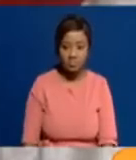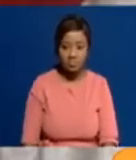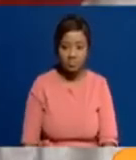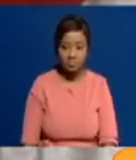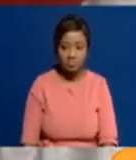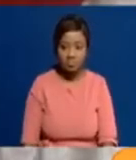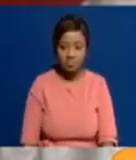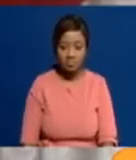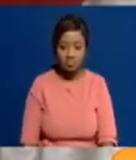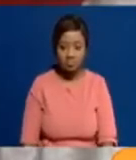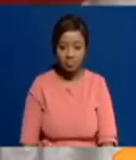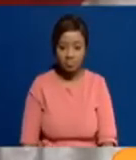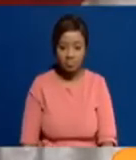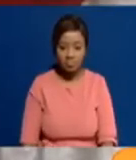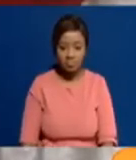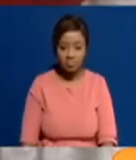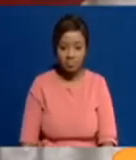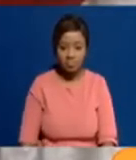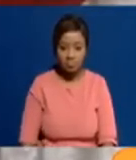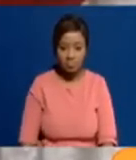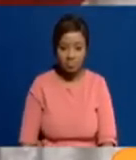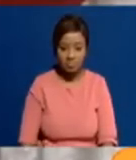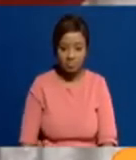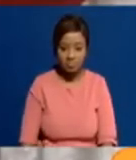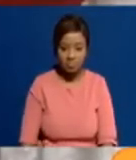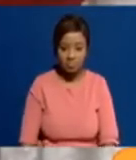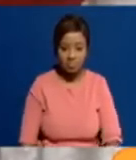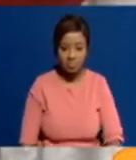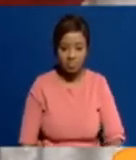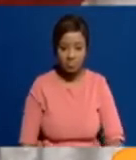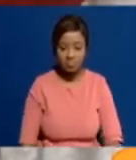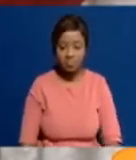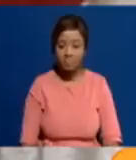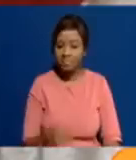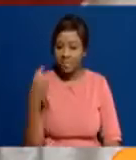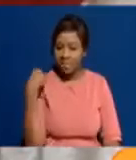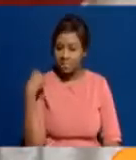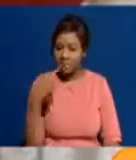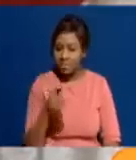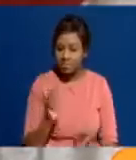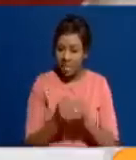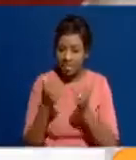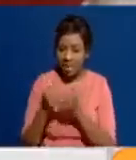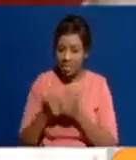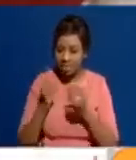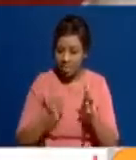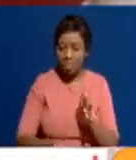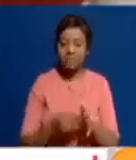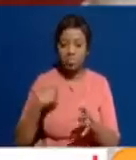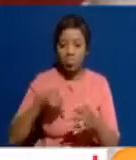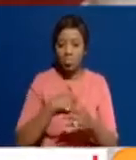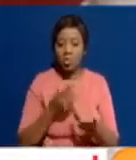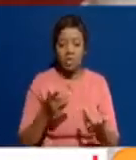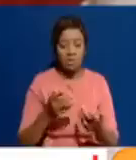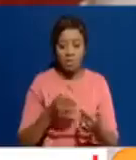We condemn in the strongest terms possible. What happened yesterday, the attempt on our